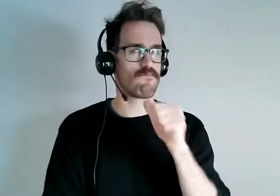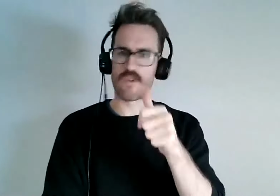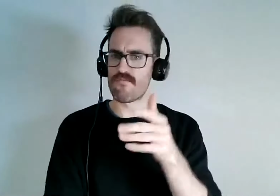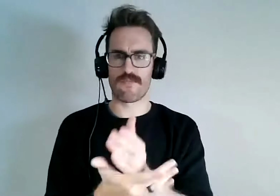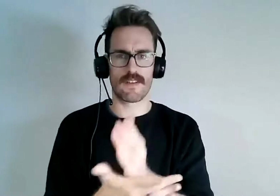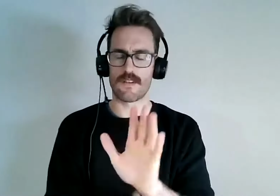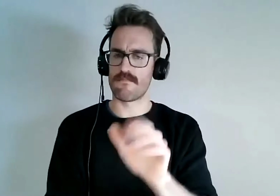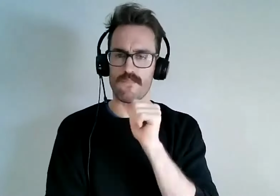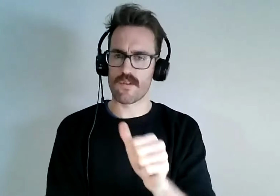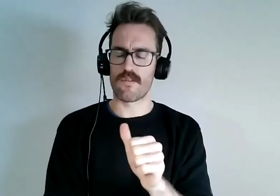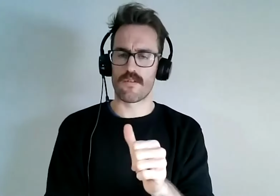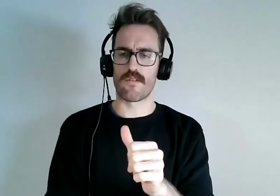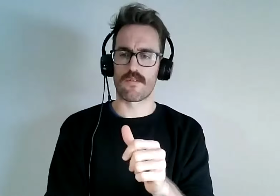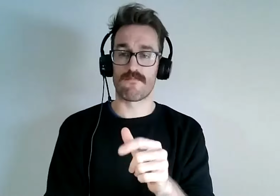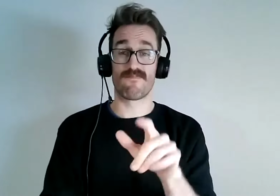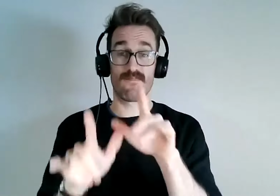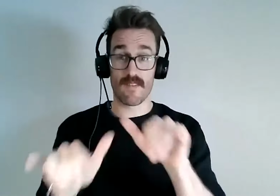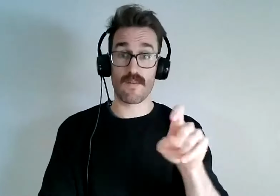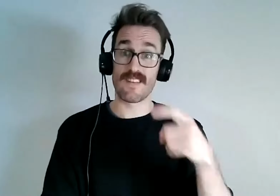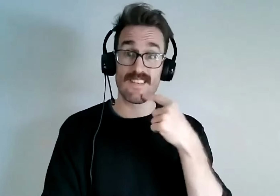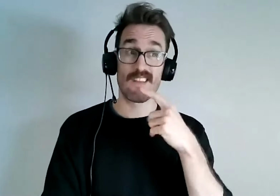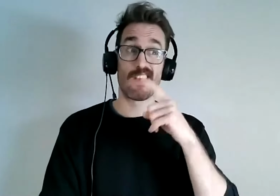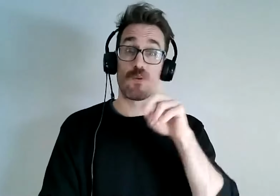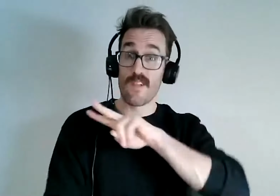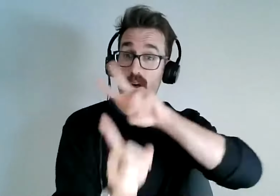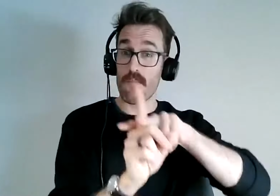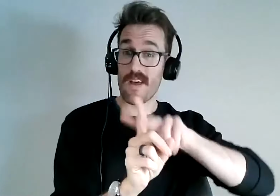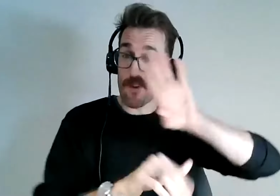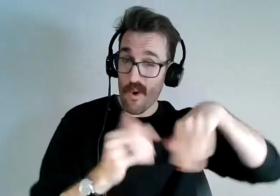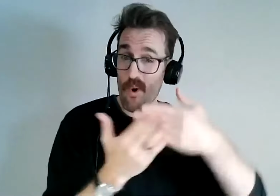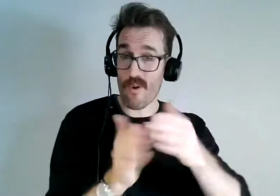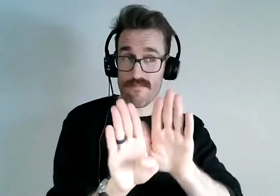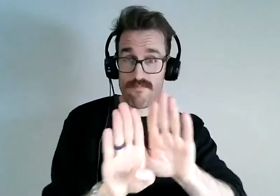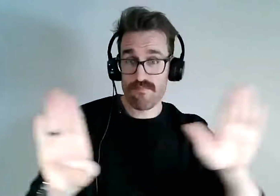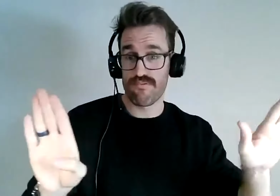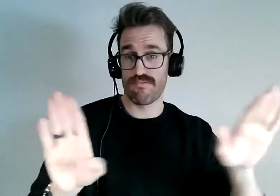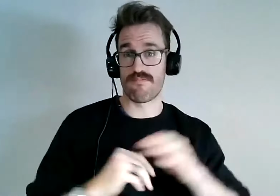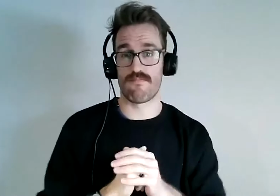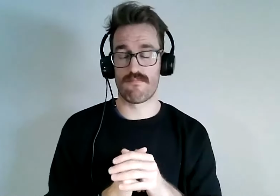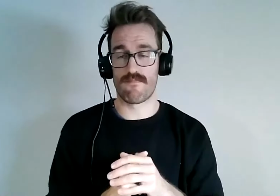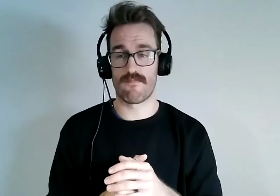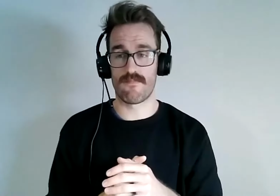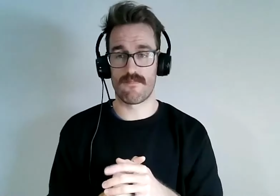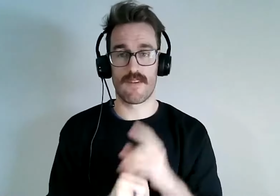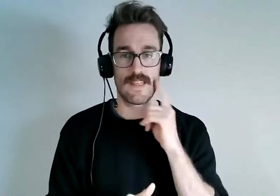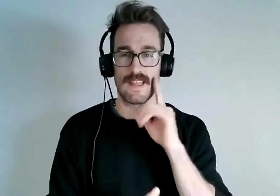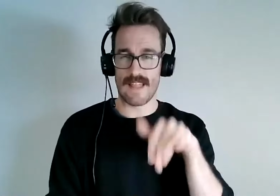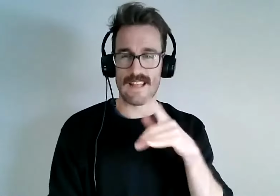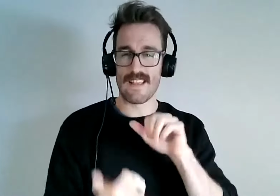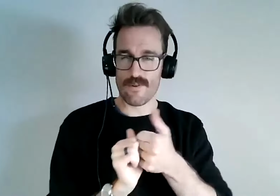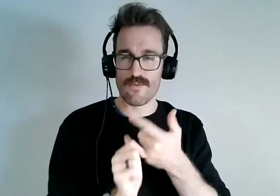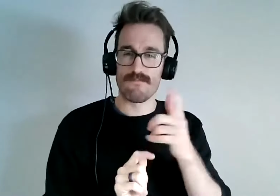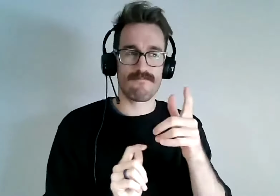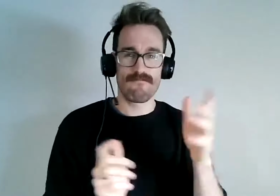say, hey, this is all and each one of us part of our life. And then I think that might be the way to really kind of get